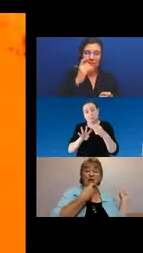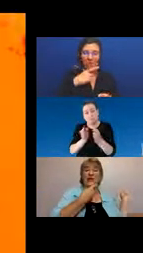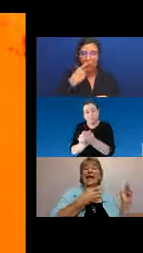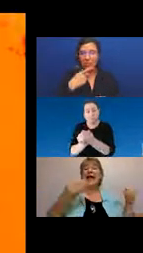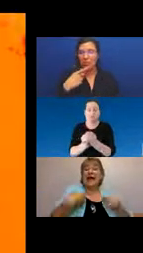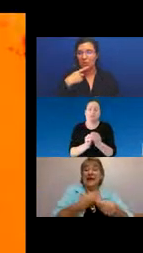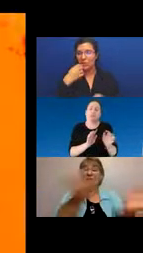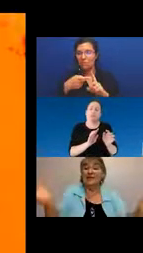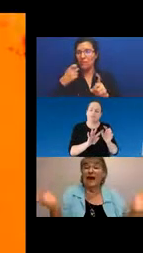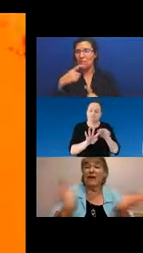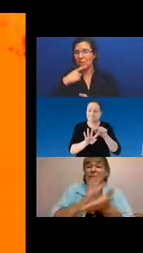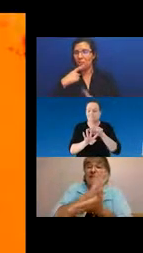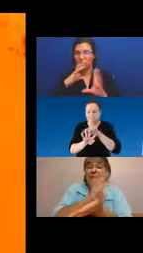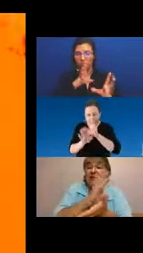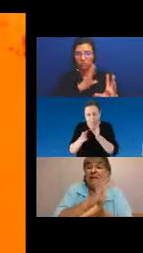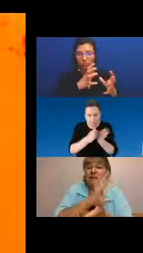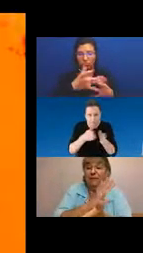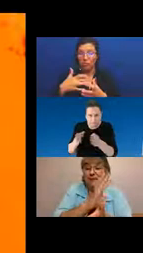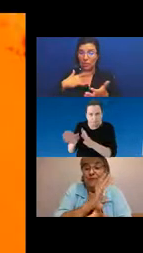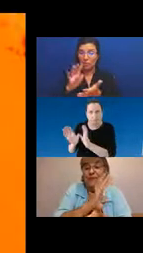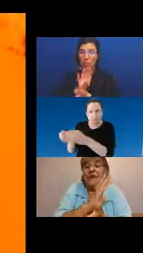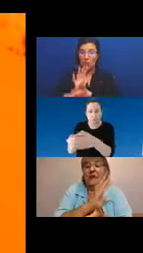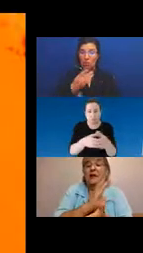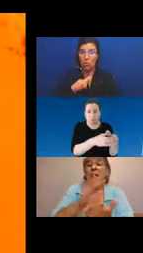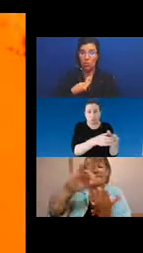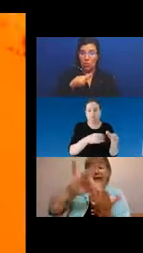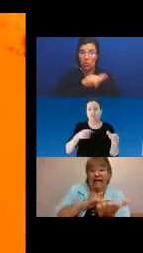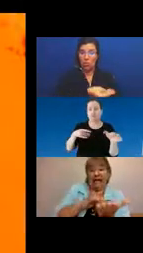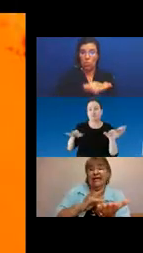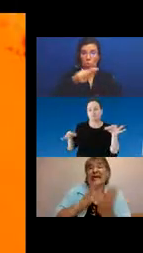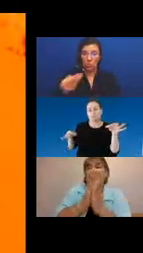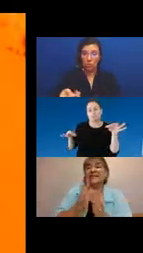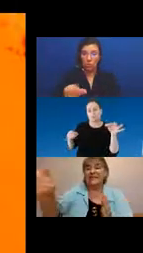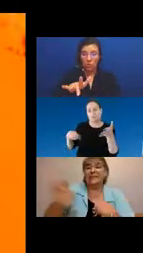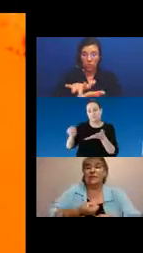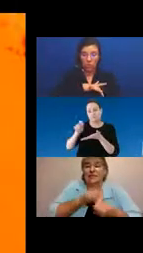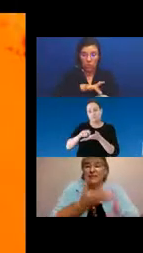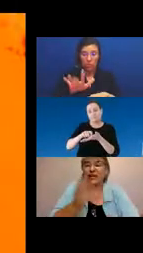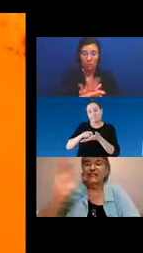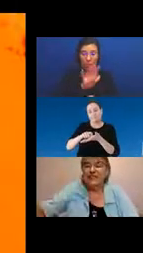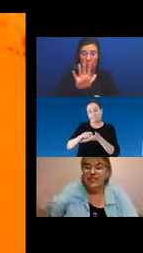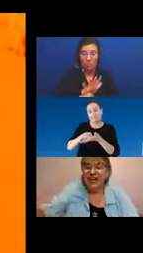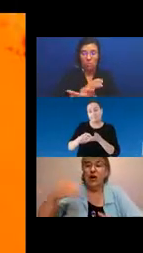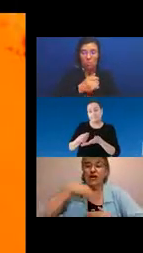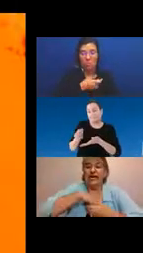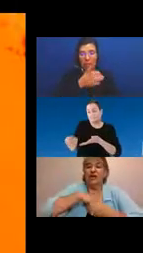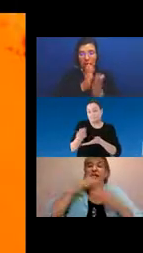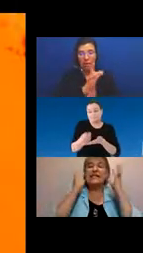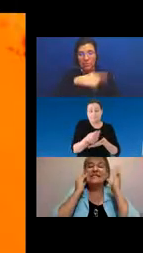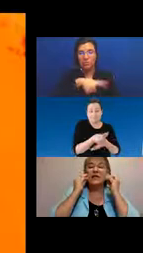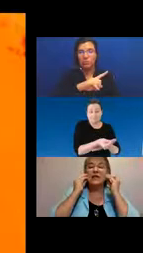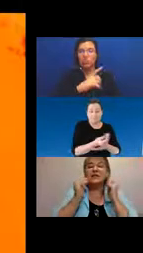from hearing. And I would give out a piece of paper blank and ask them to express their